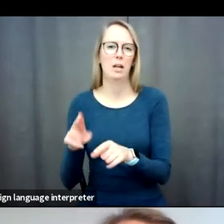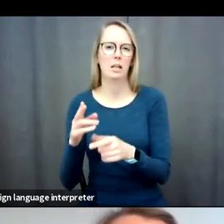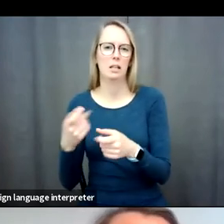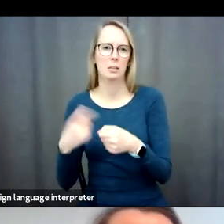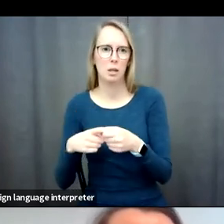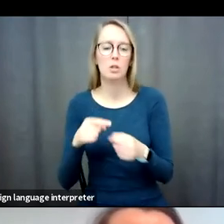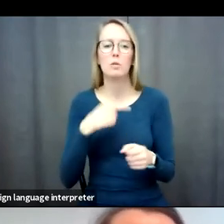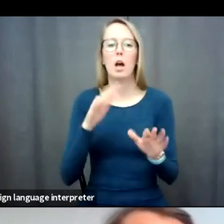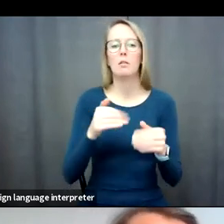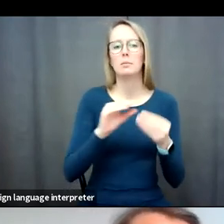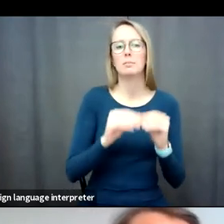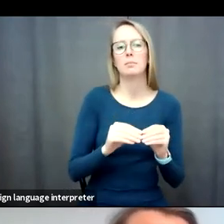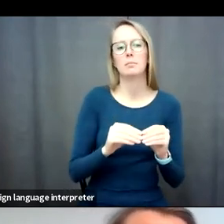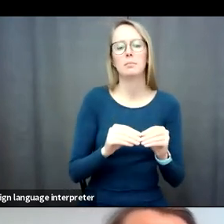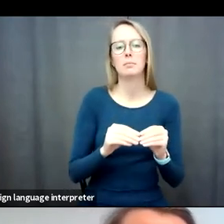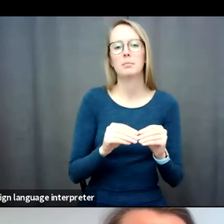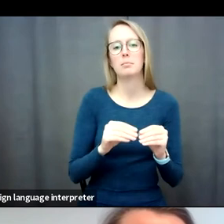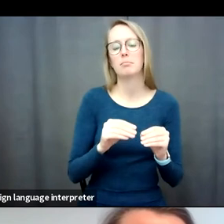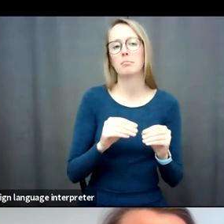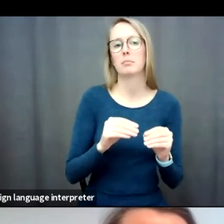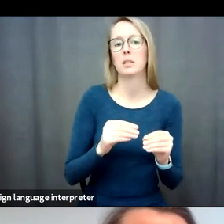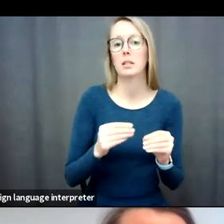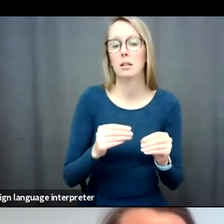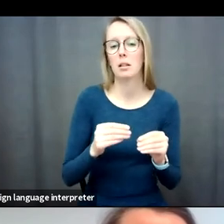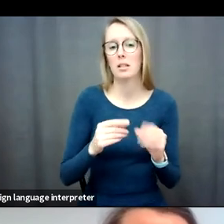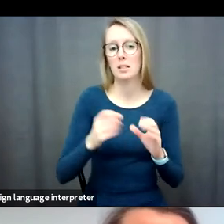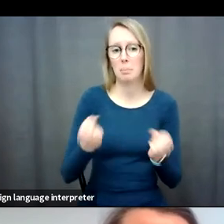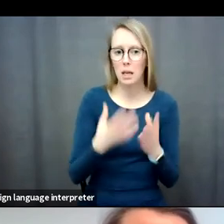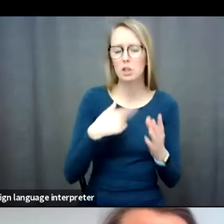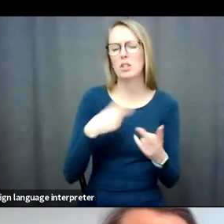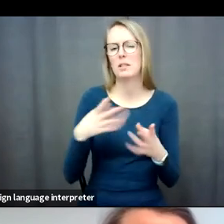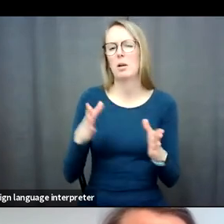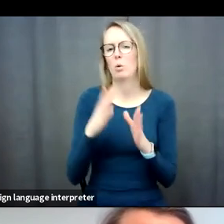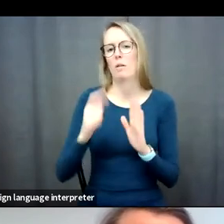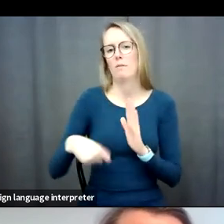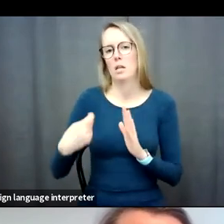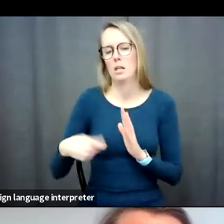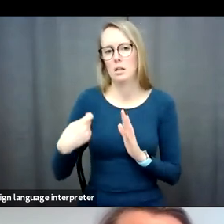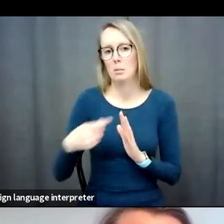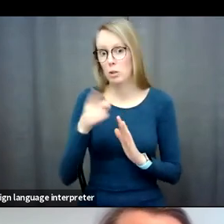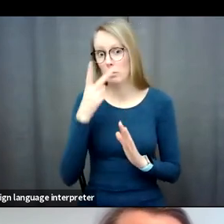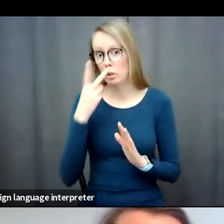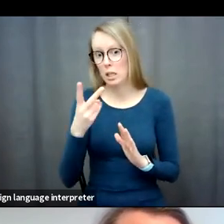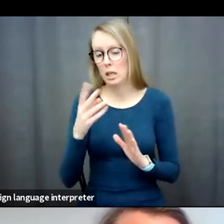here I'm going to show you a small movie that we made to you can look